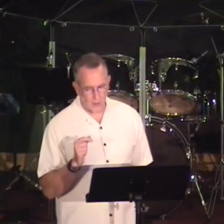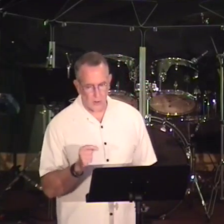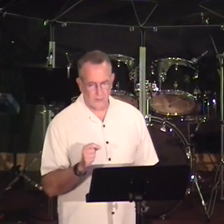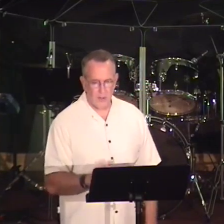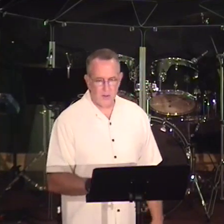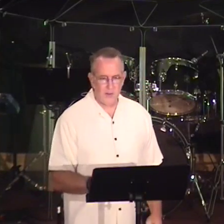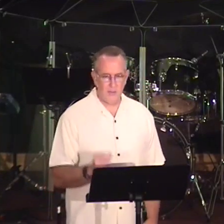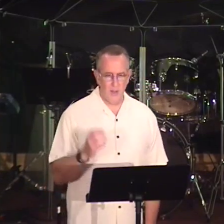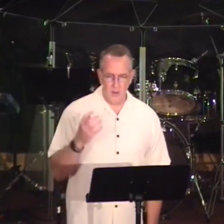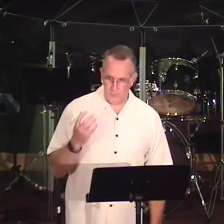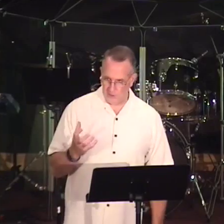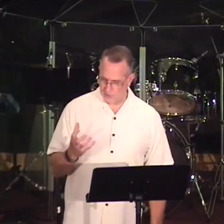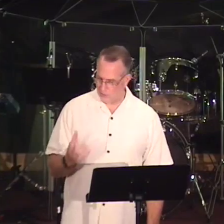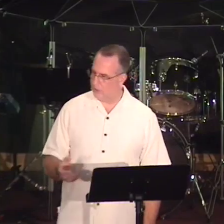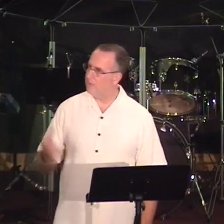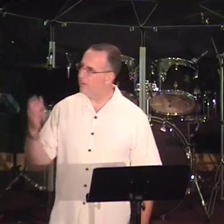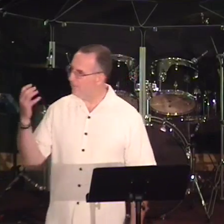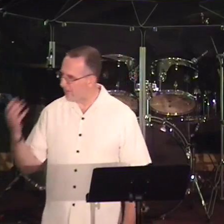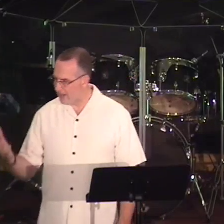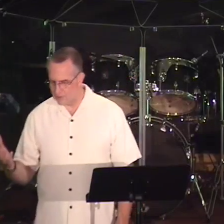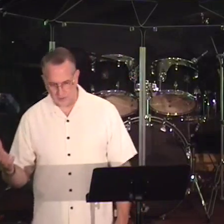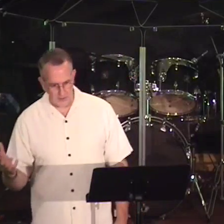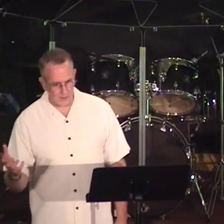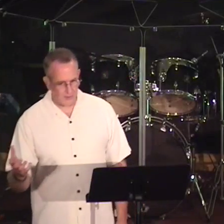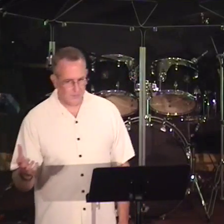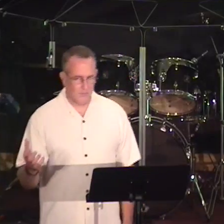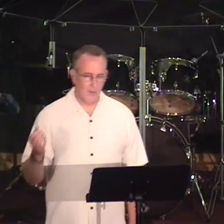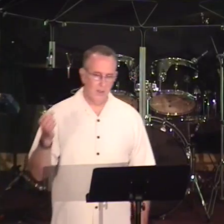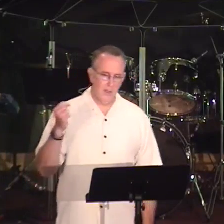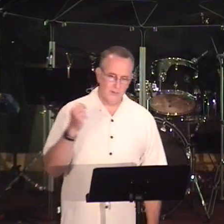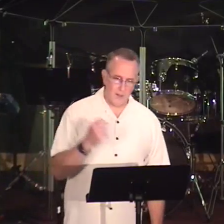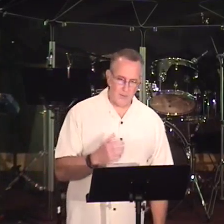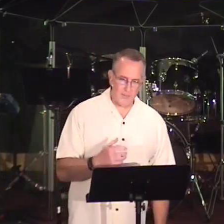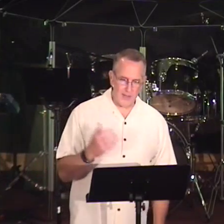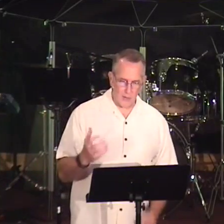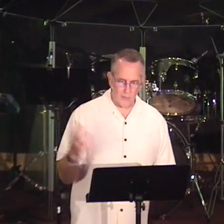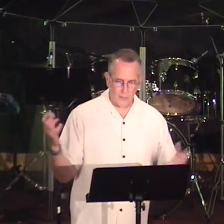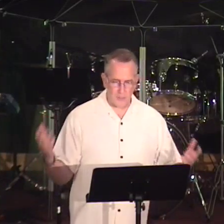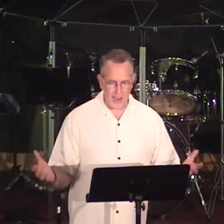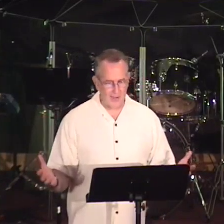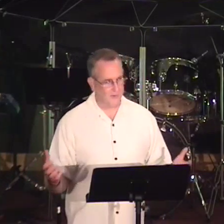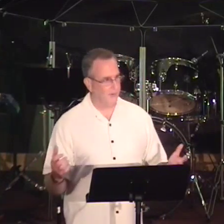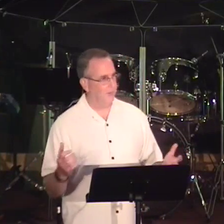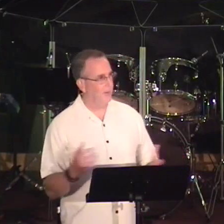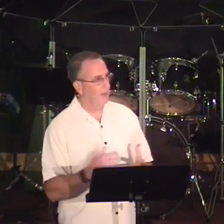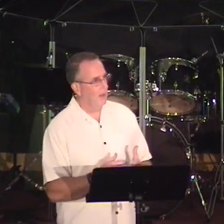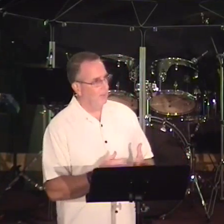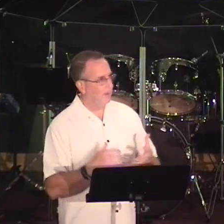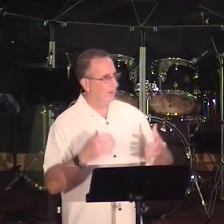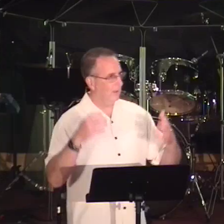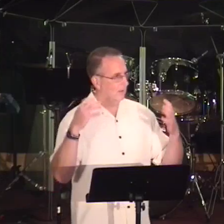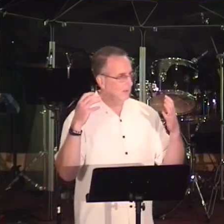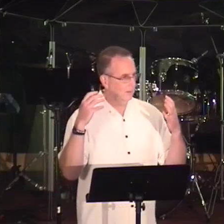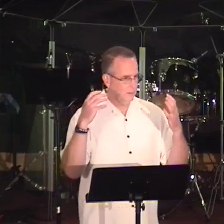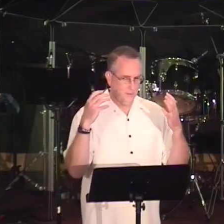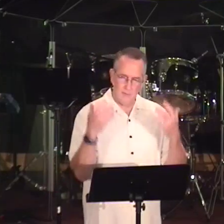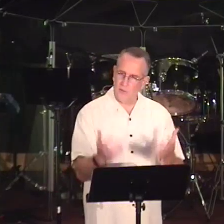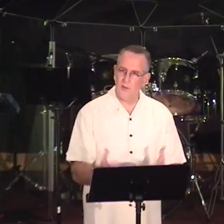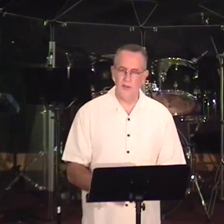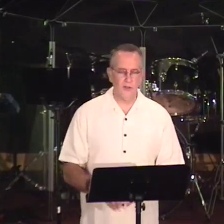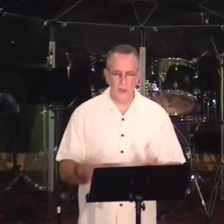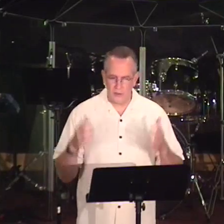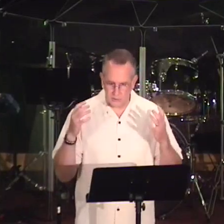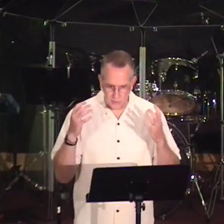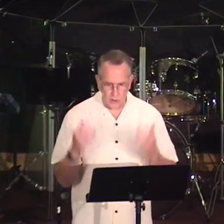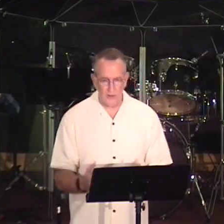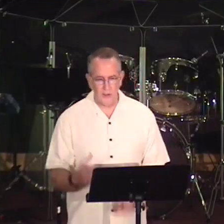Lord has called some to be preachers, some to be evangelists, some to be elders or pastors. But the Severn